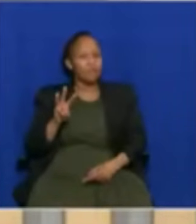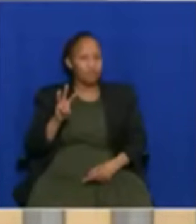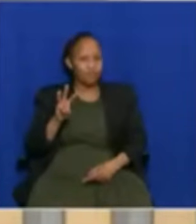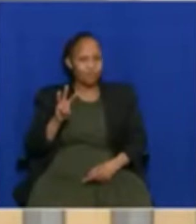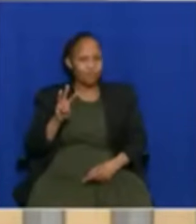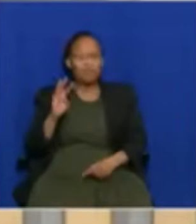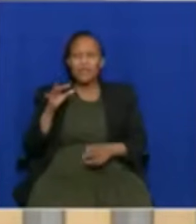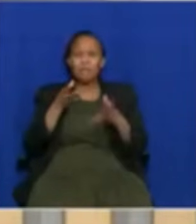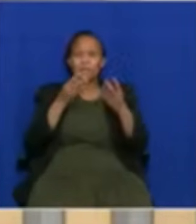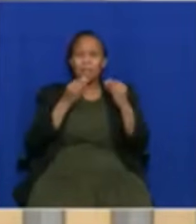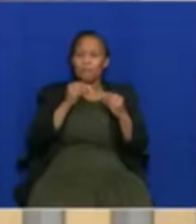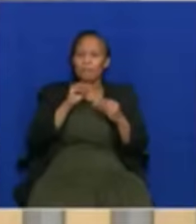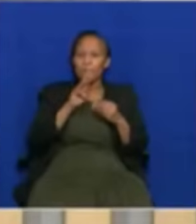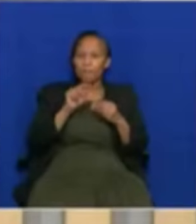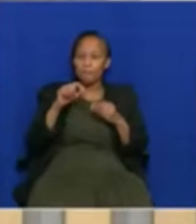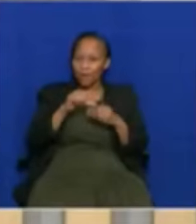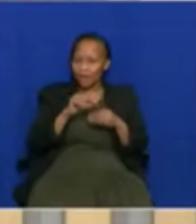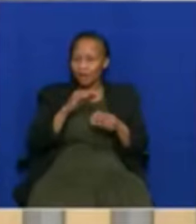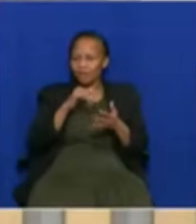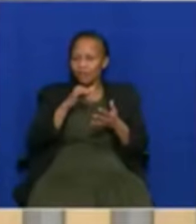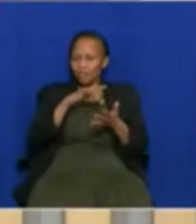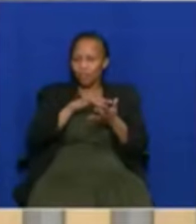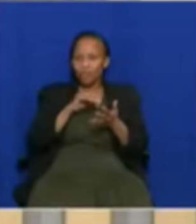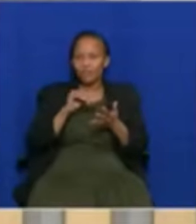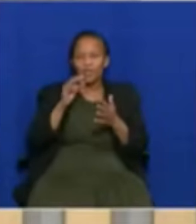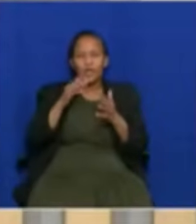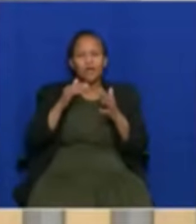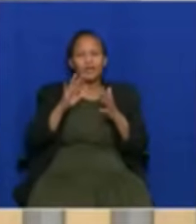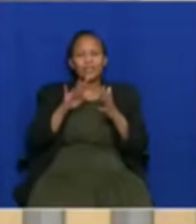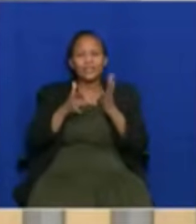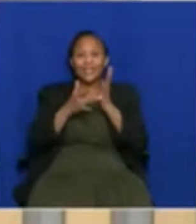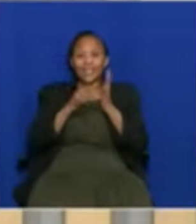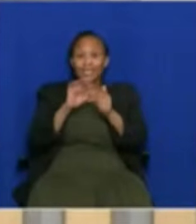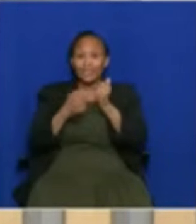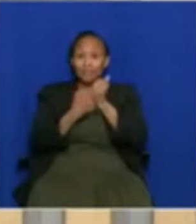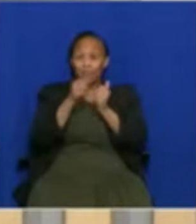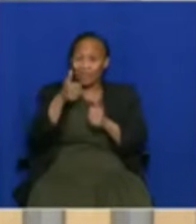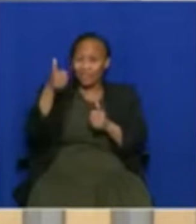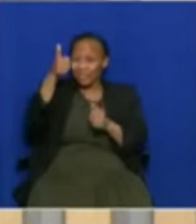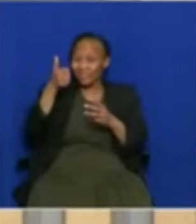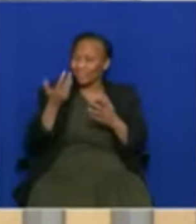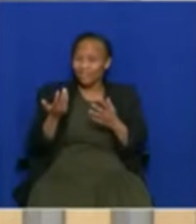technical support. I will start by subpoenaing